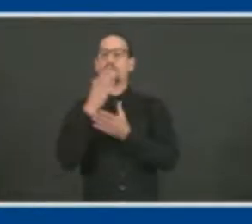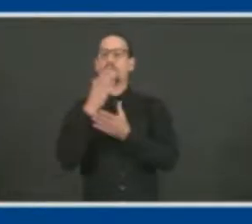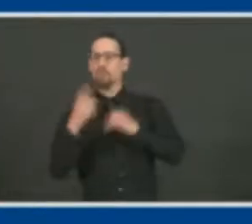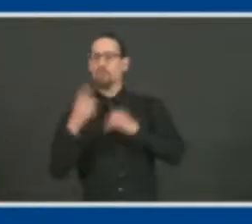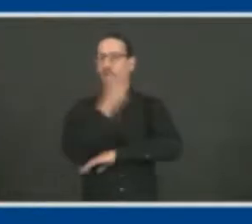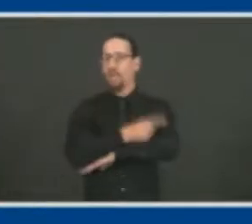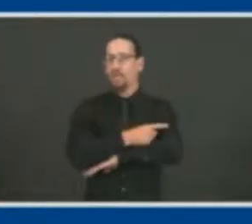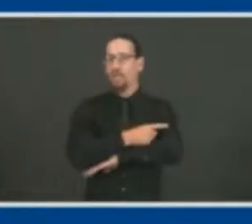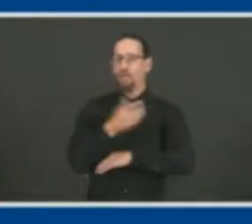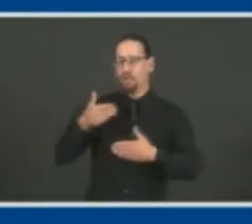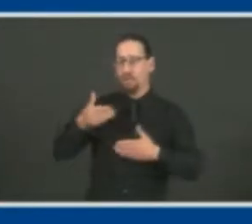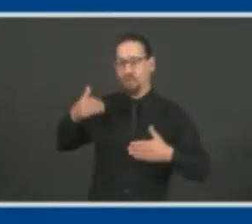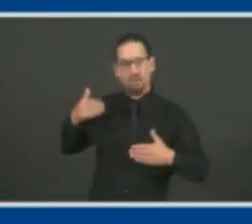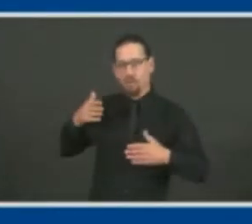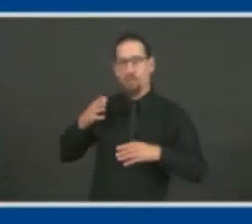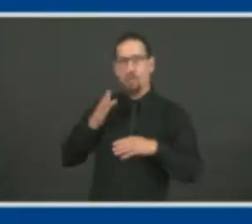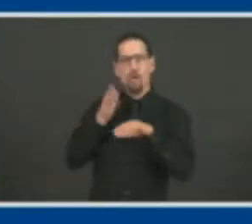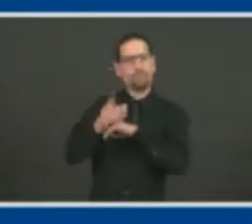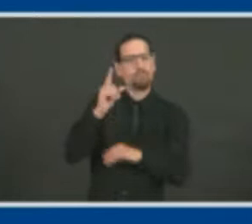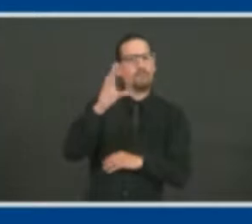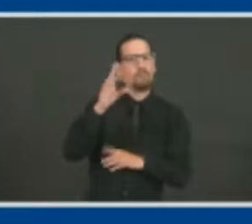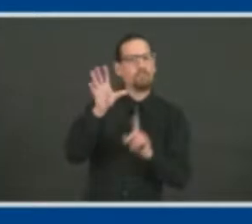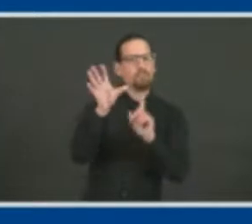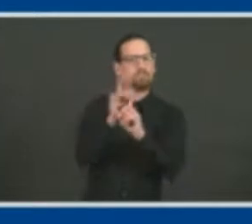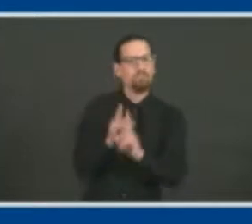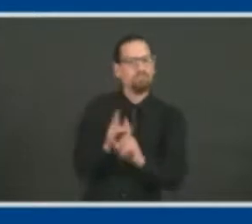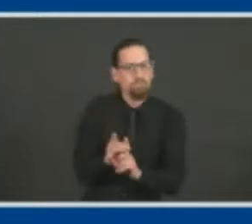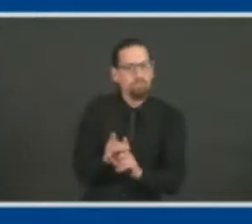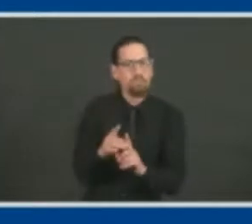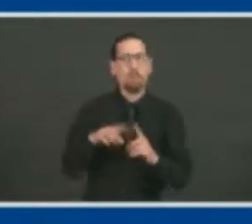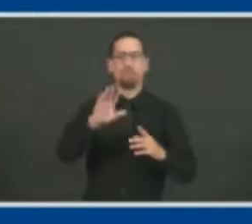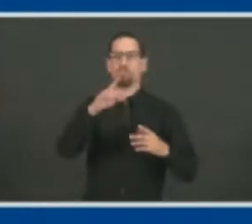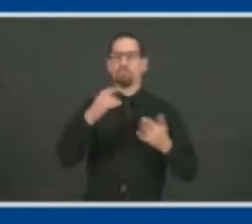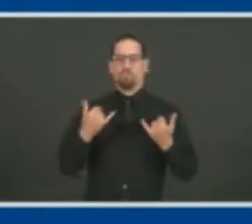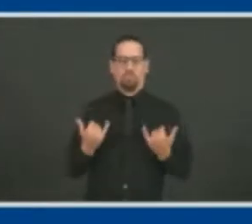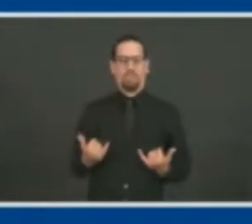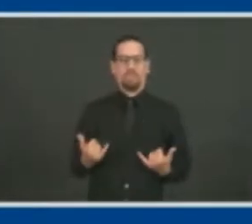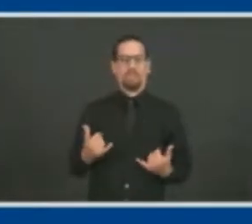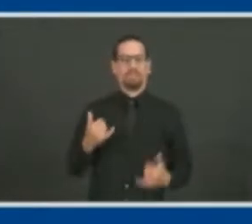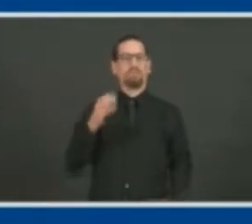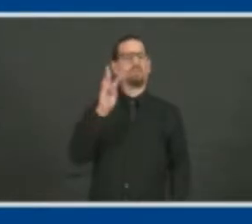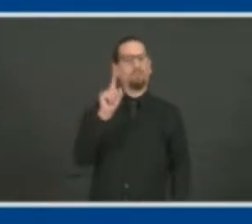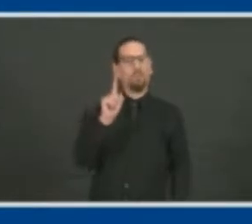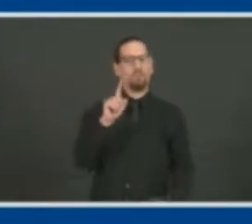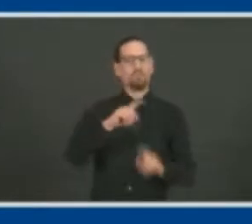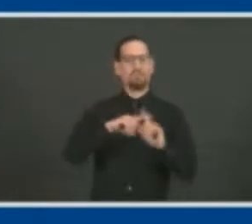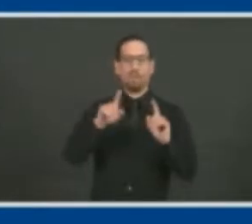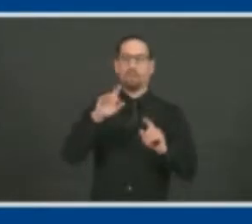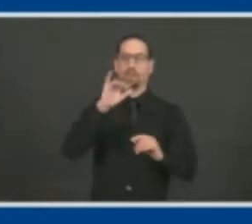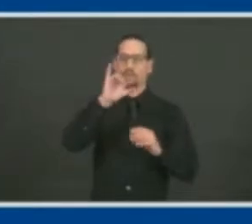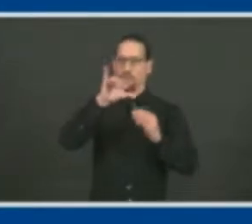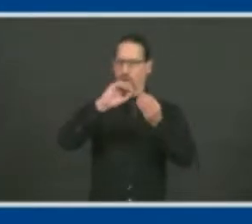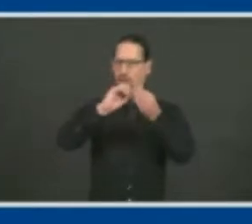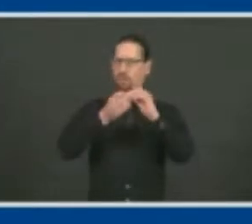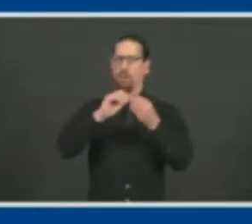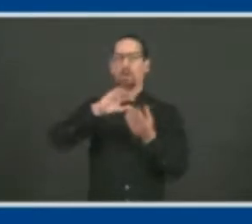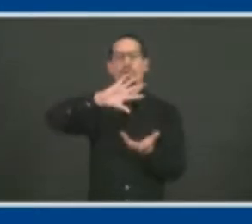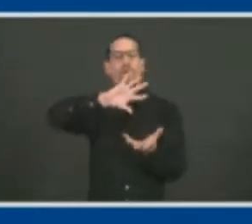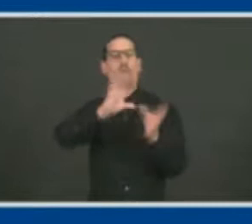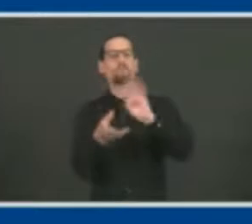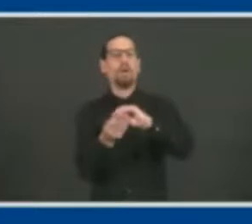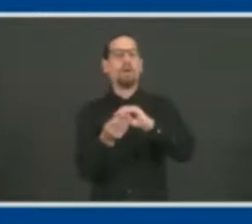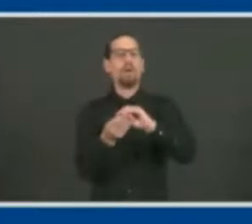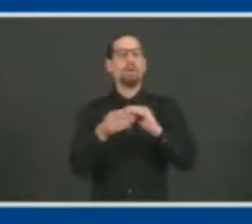down to a below 2% test positive, which is excellent. But yesterday we saw more than 100